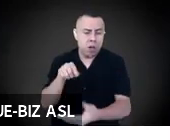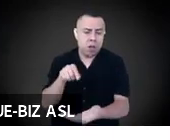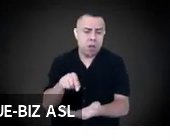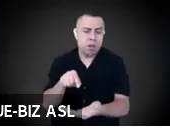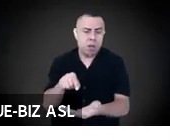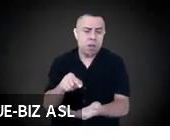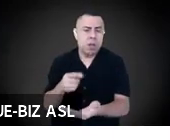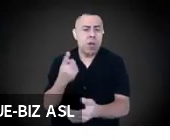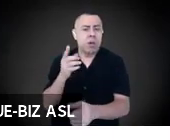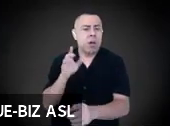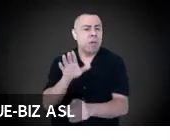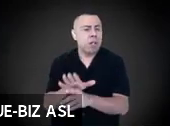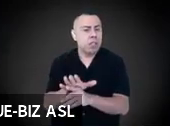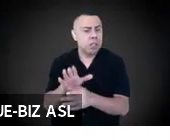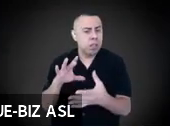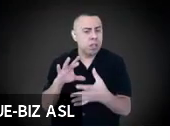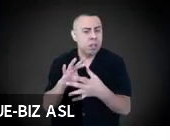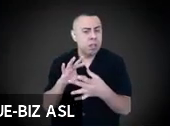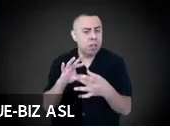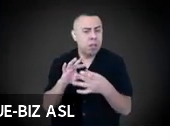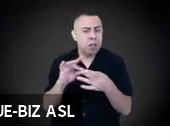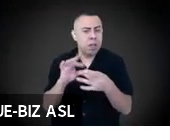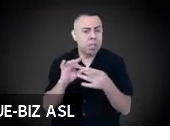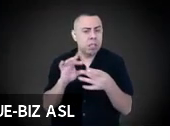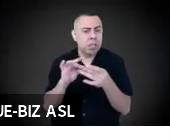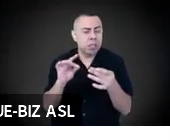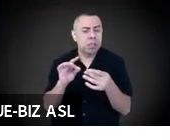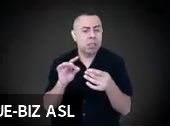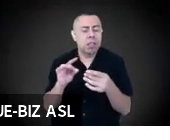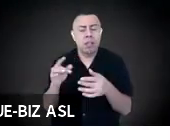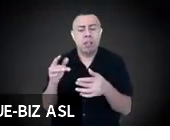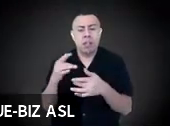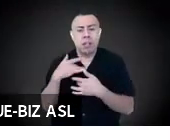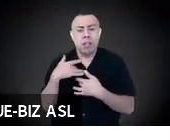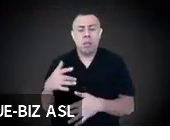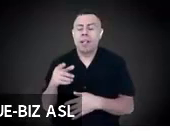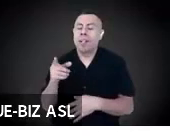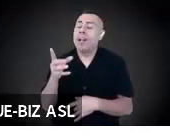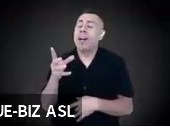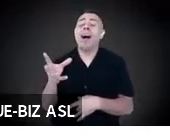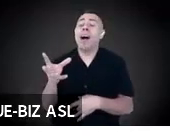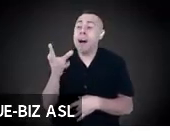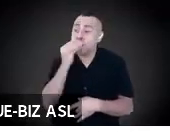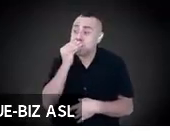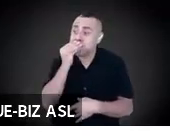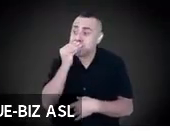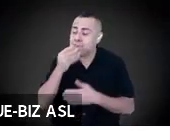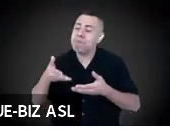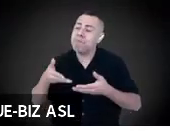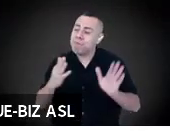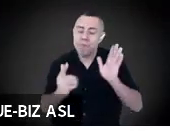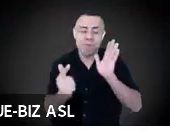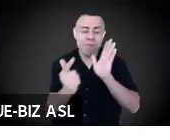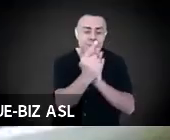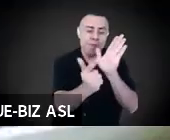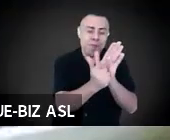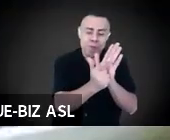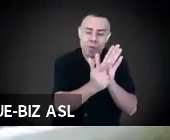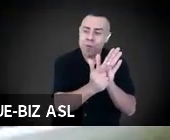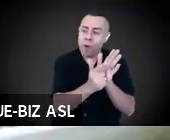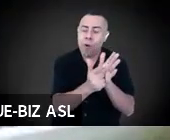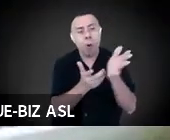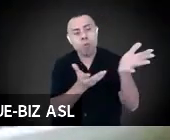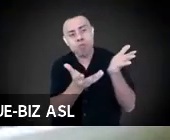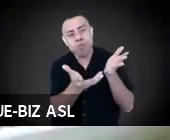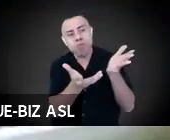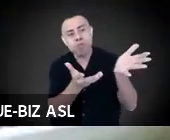you know, keep your mouth shut, let a lawyer do the talking, you know, because right. until we